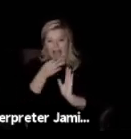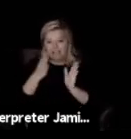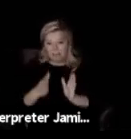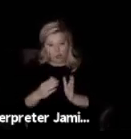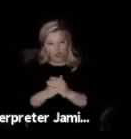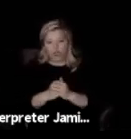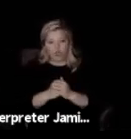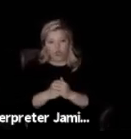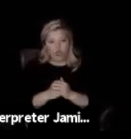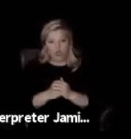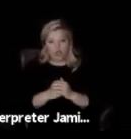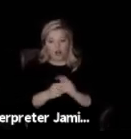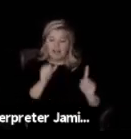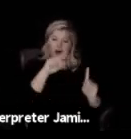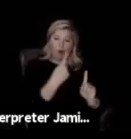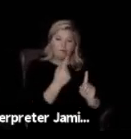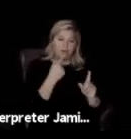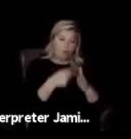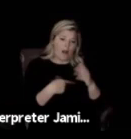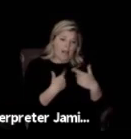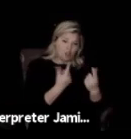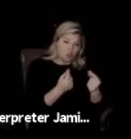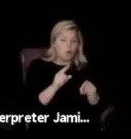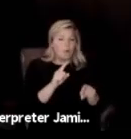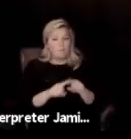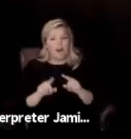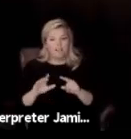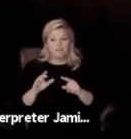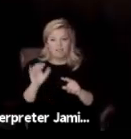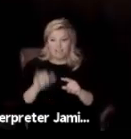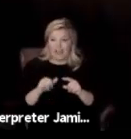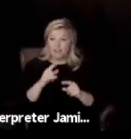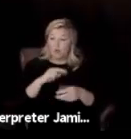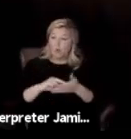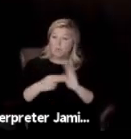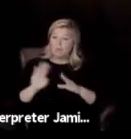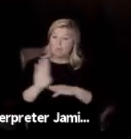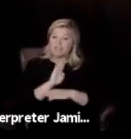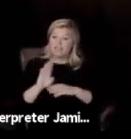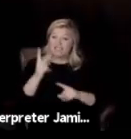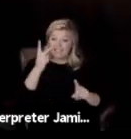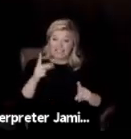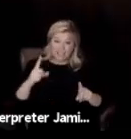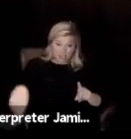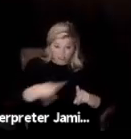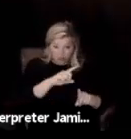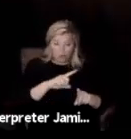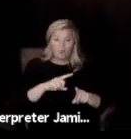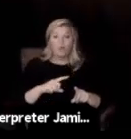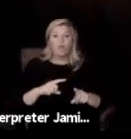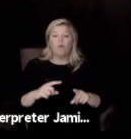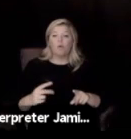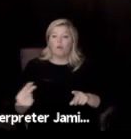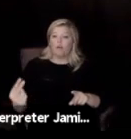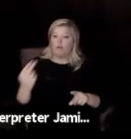just what you do, so that when businesses see you in these particular places and media